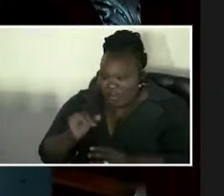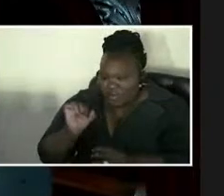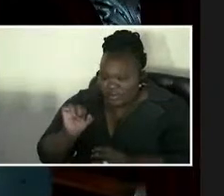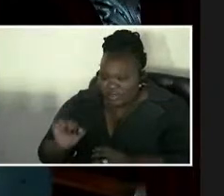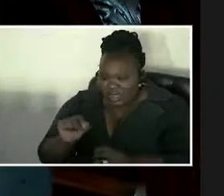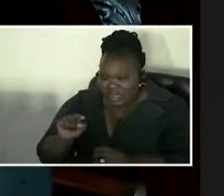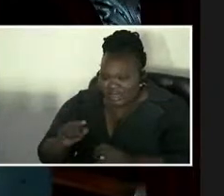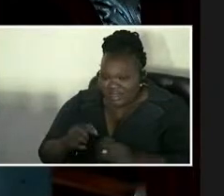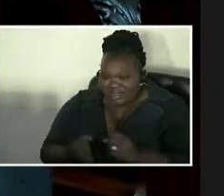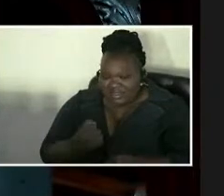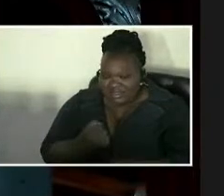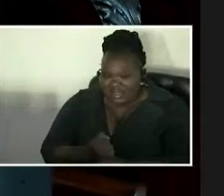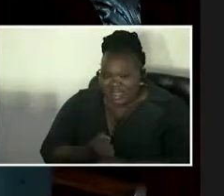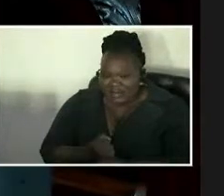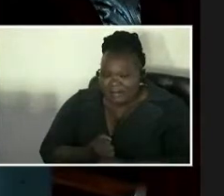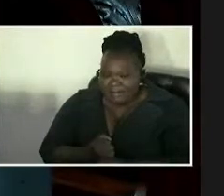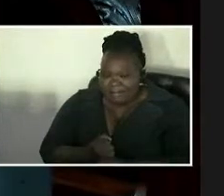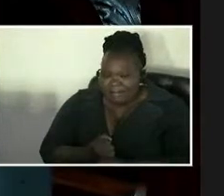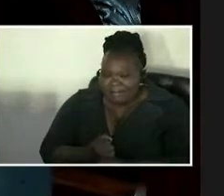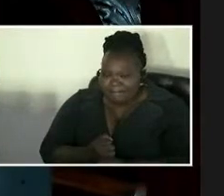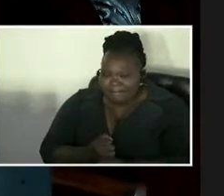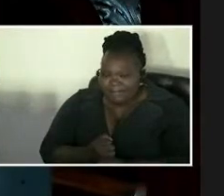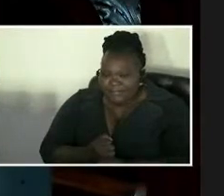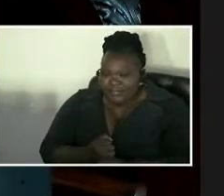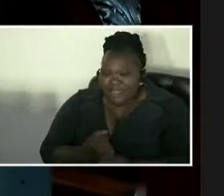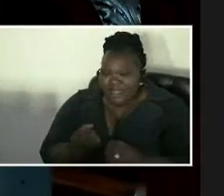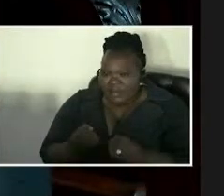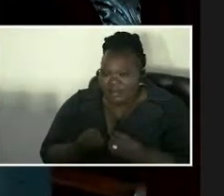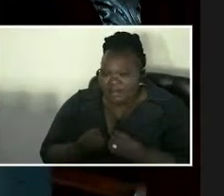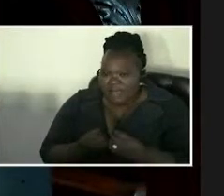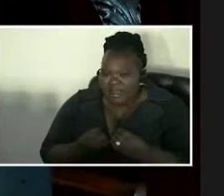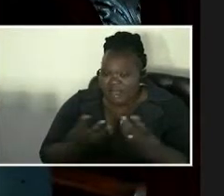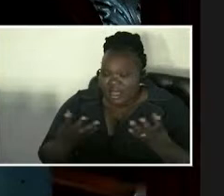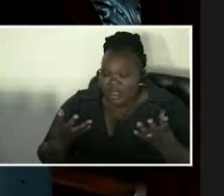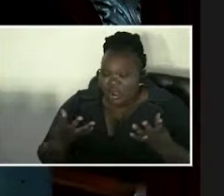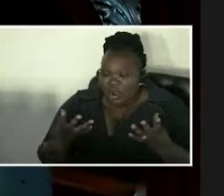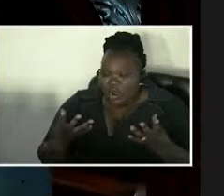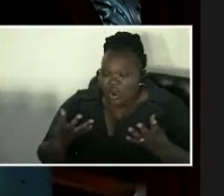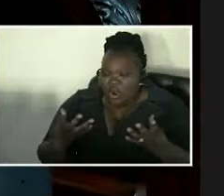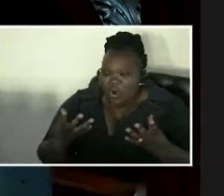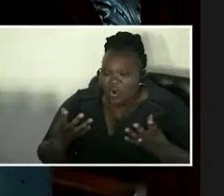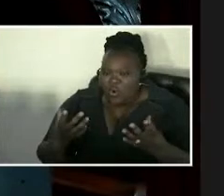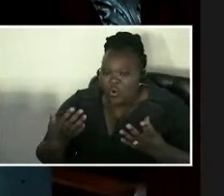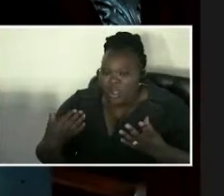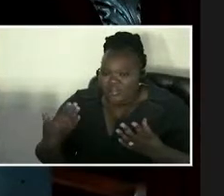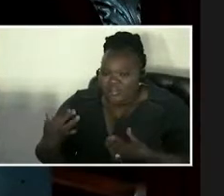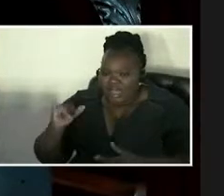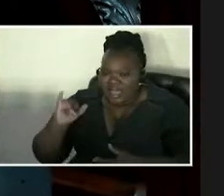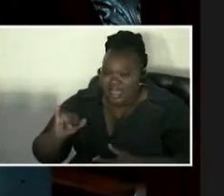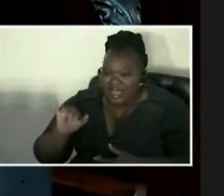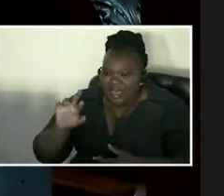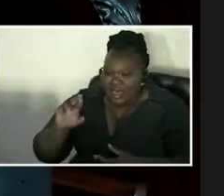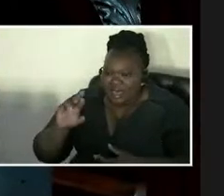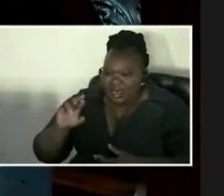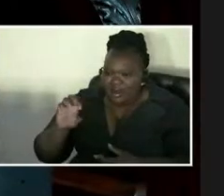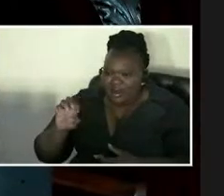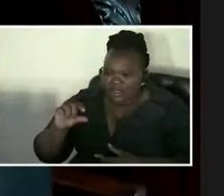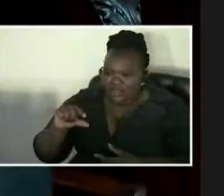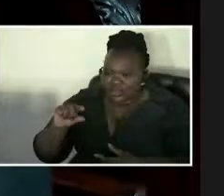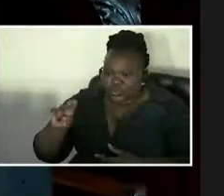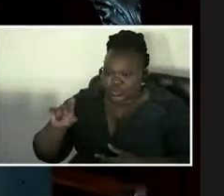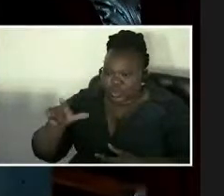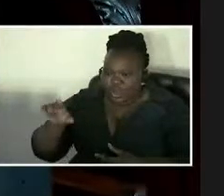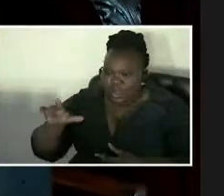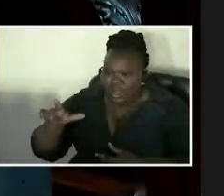year one of the major contributors was irregular expenditure and the department is one of the biggest